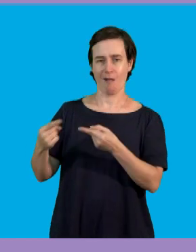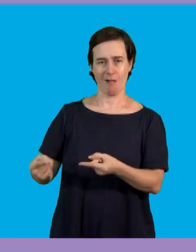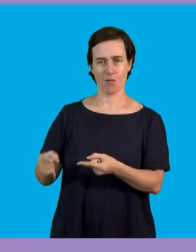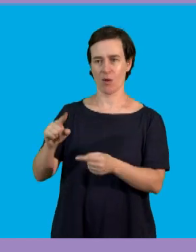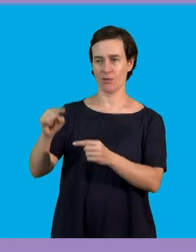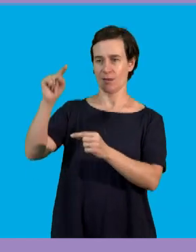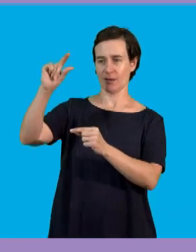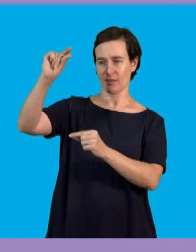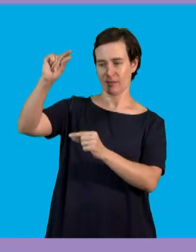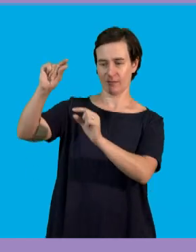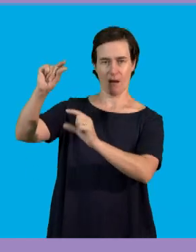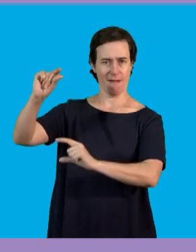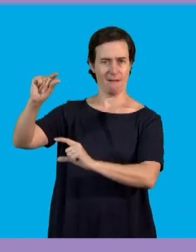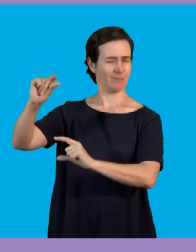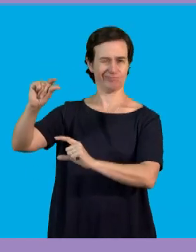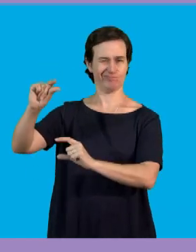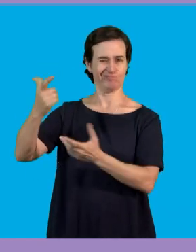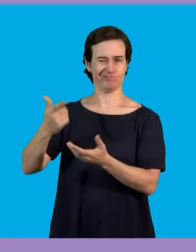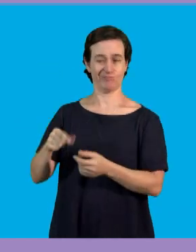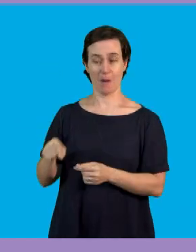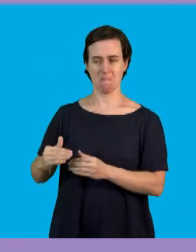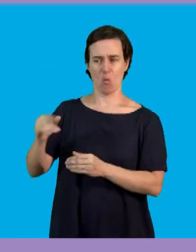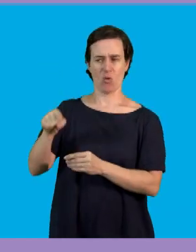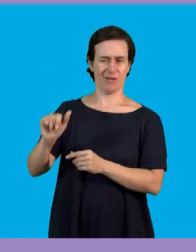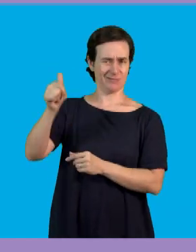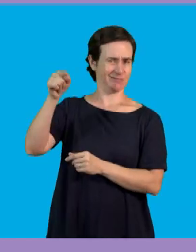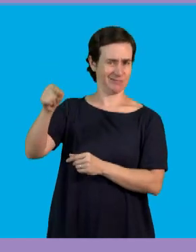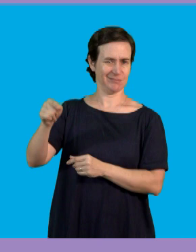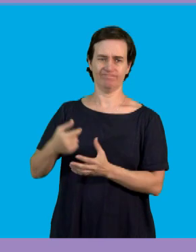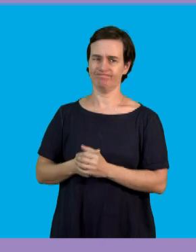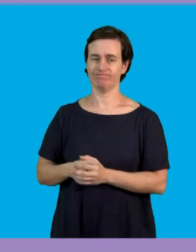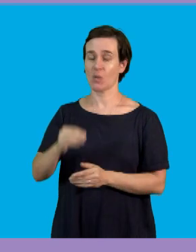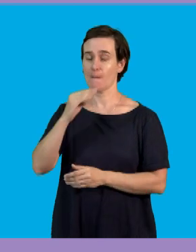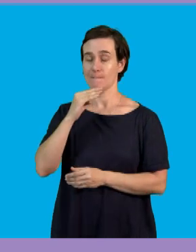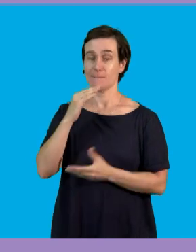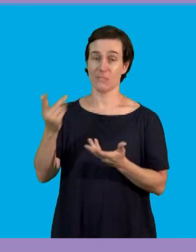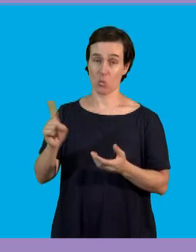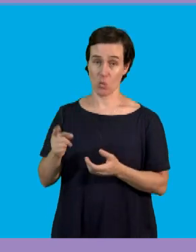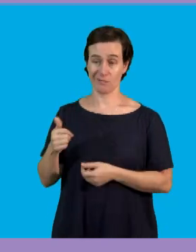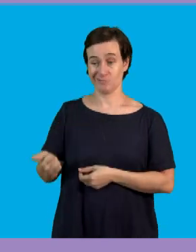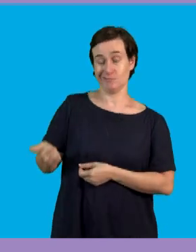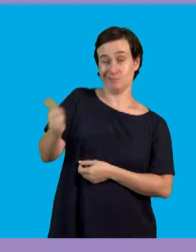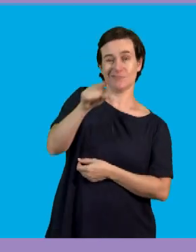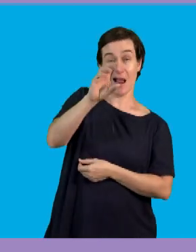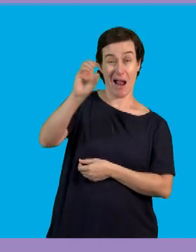cannot take, or 2 tens doesn't have enough for us to take 3 tens. So we are going to go to the next